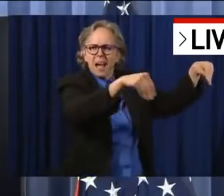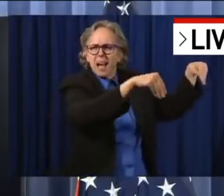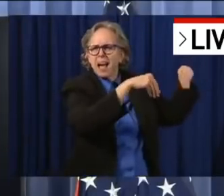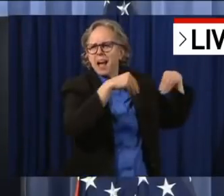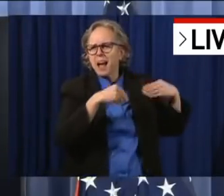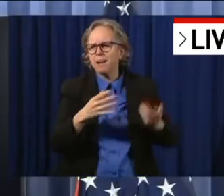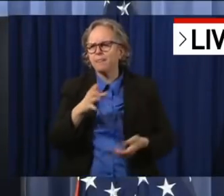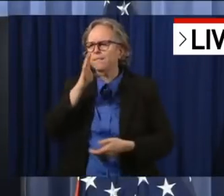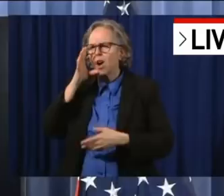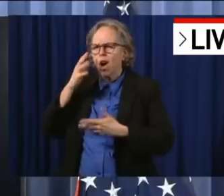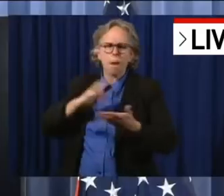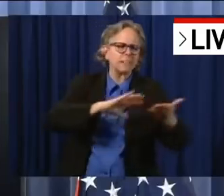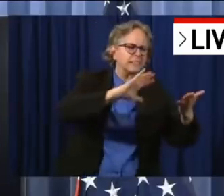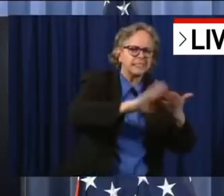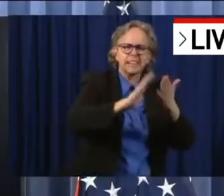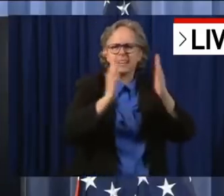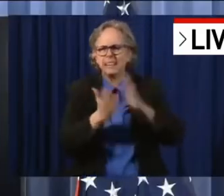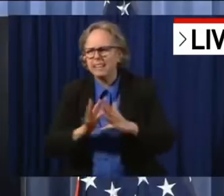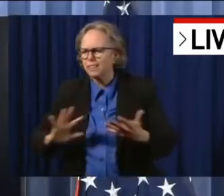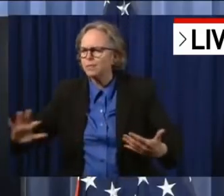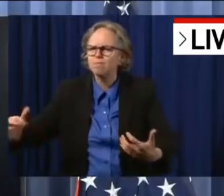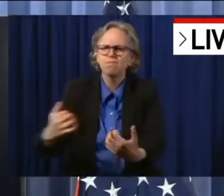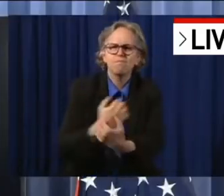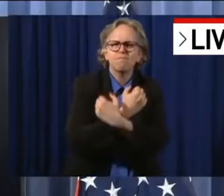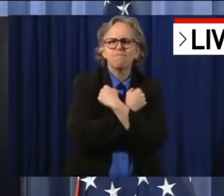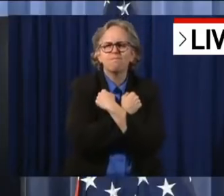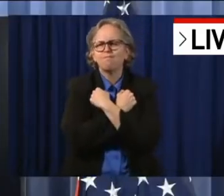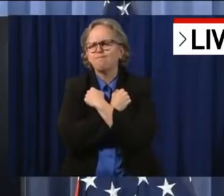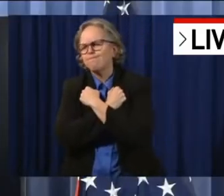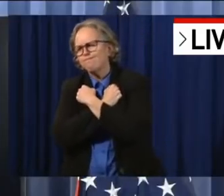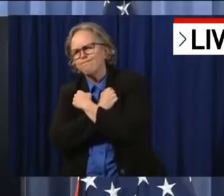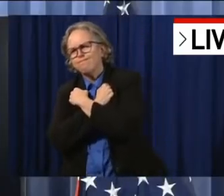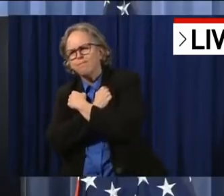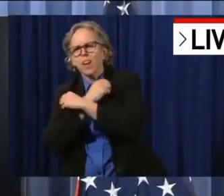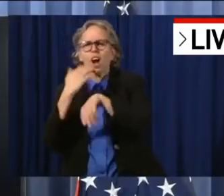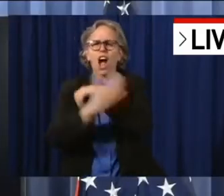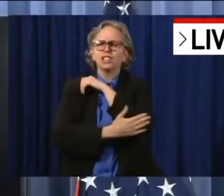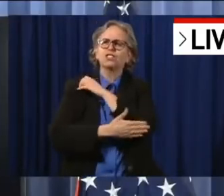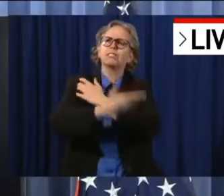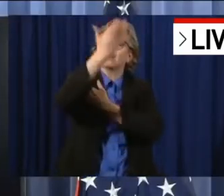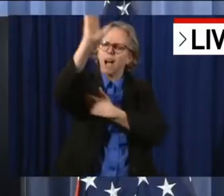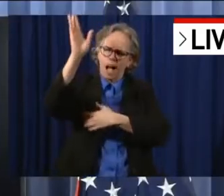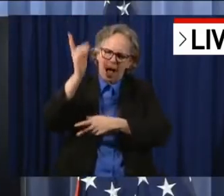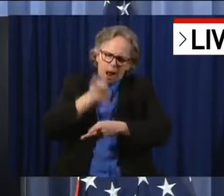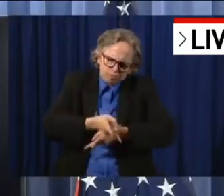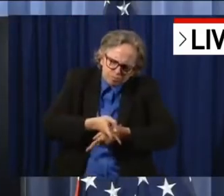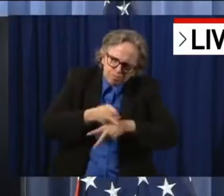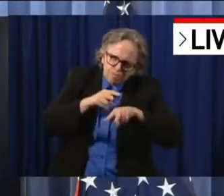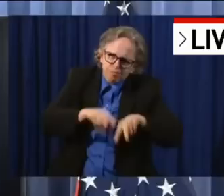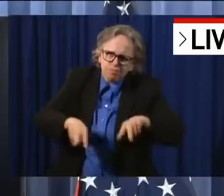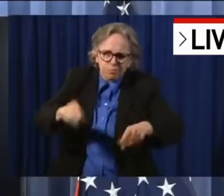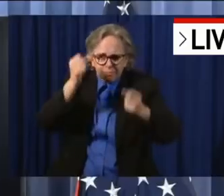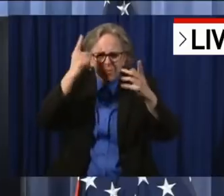open arms, one nation under God. It's America.